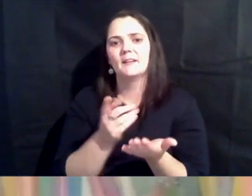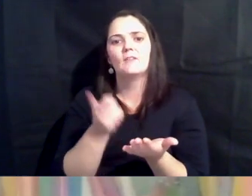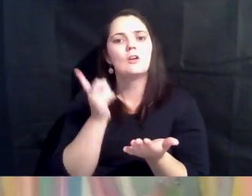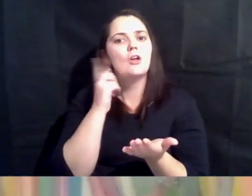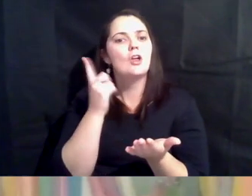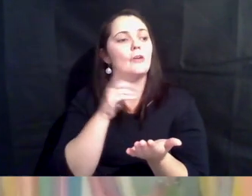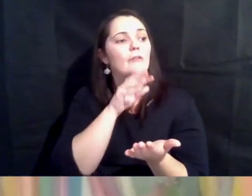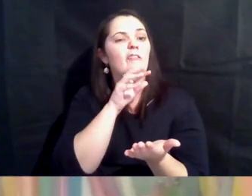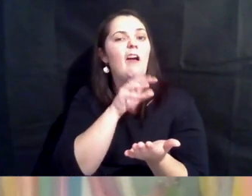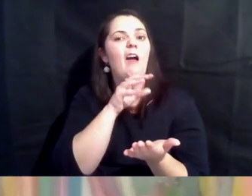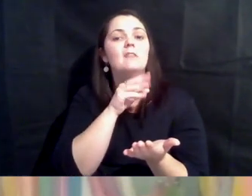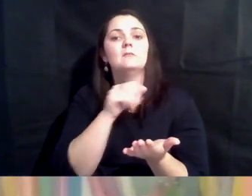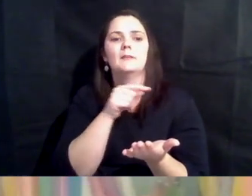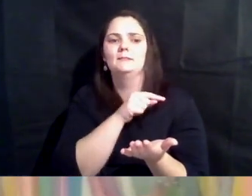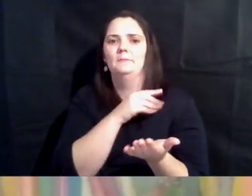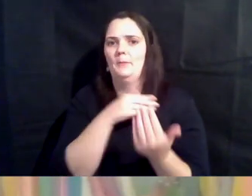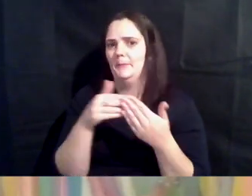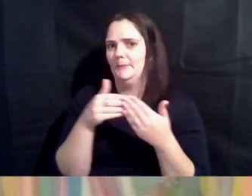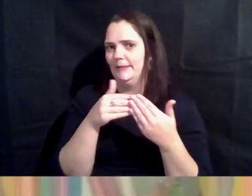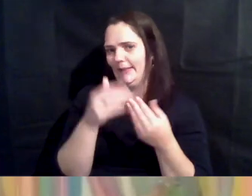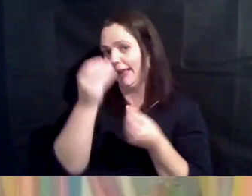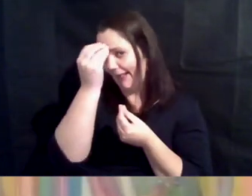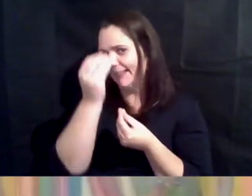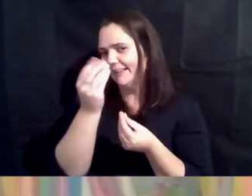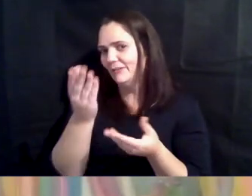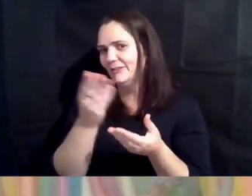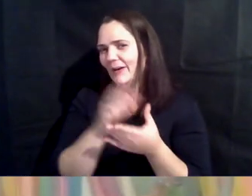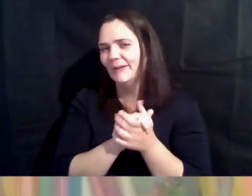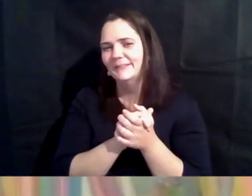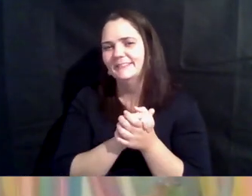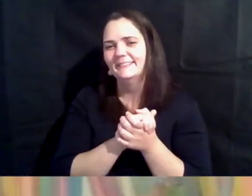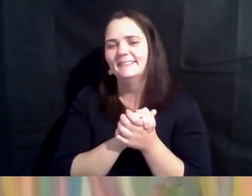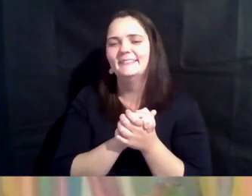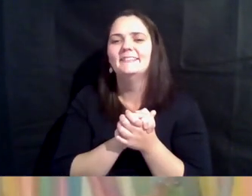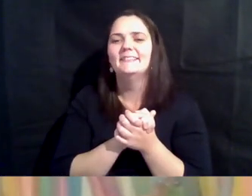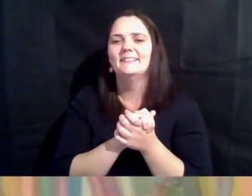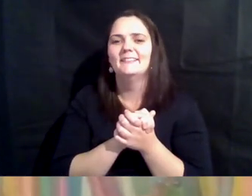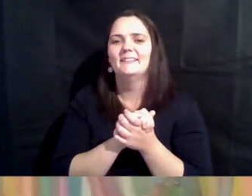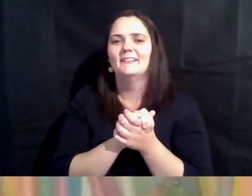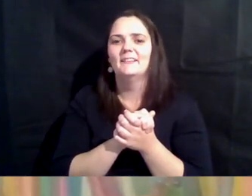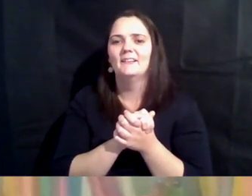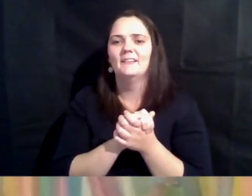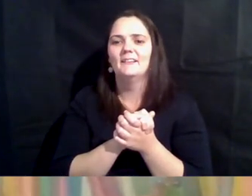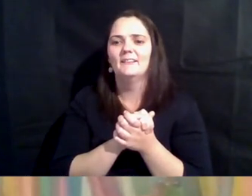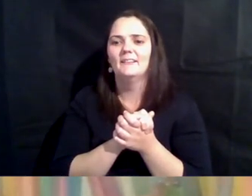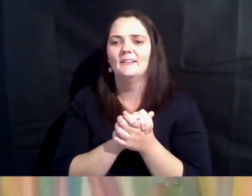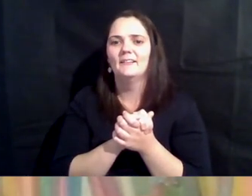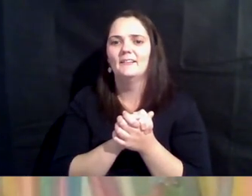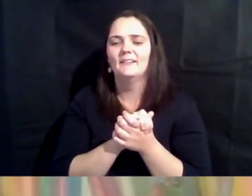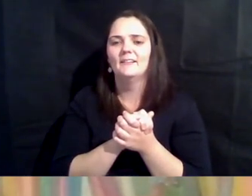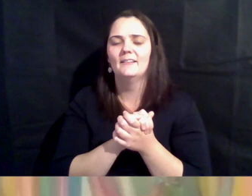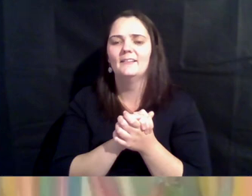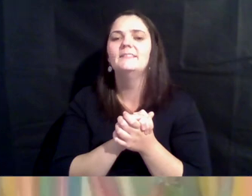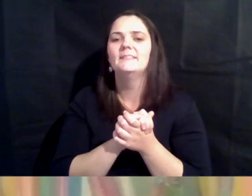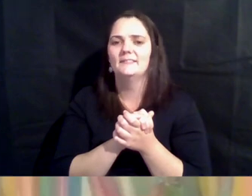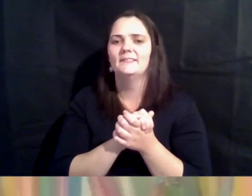that's absolutely my baby, just so if you're wondering. But it's really amping up too. So what are people saying? I'm making page of